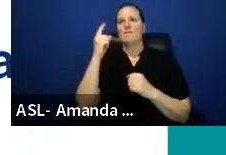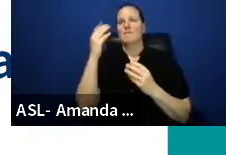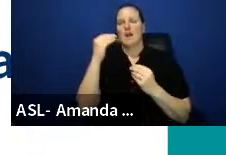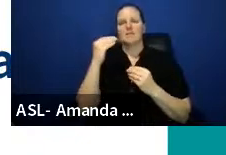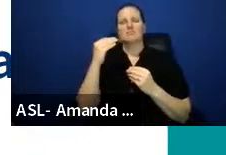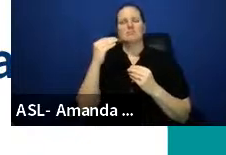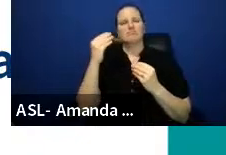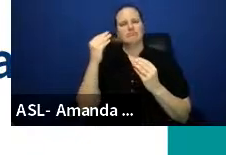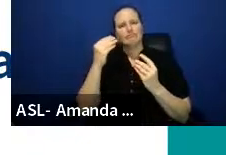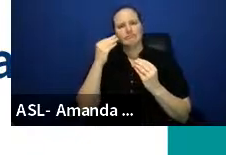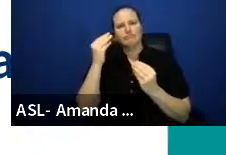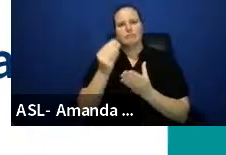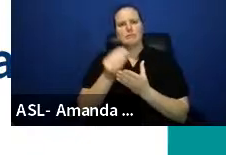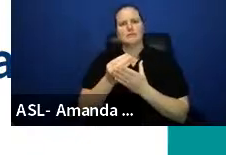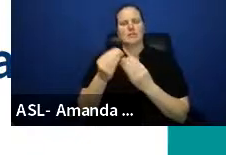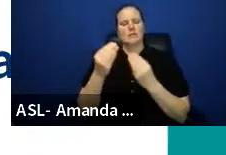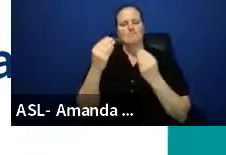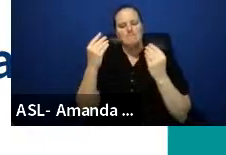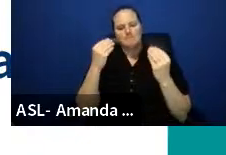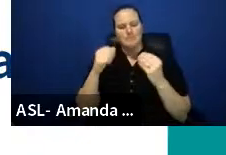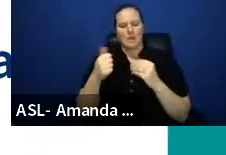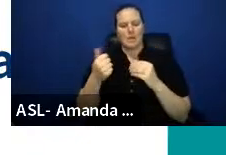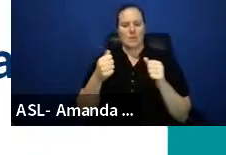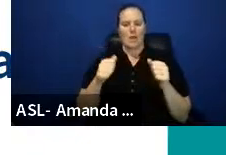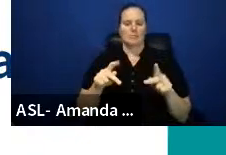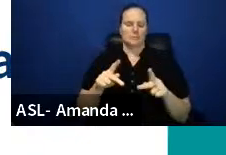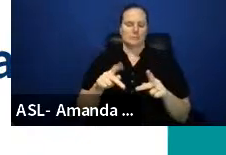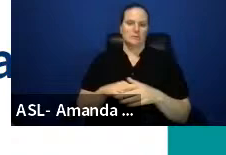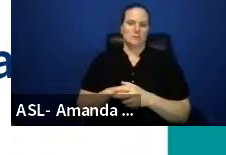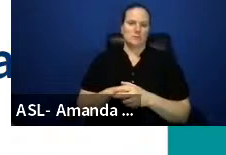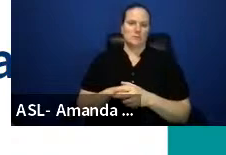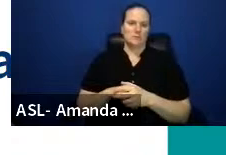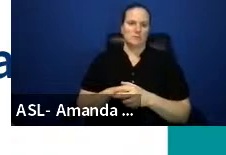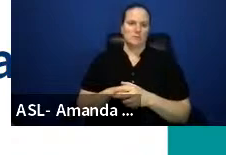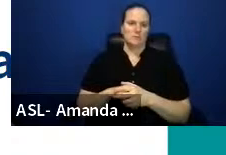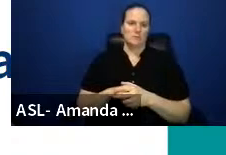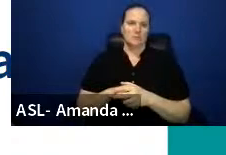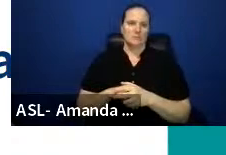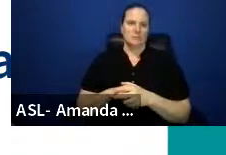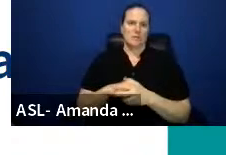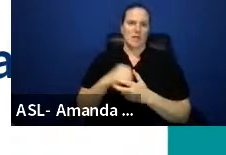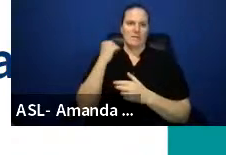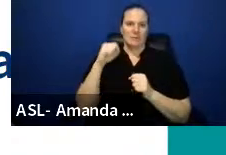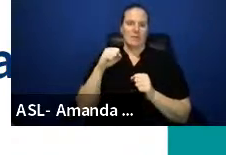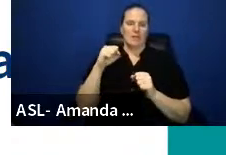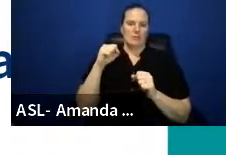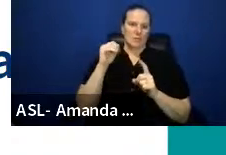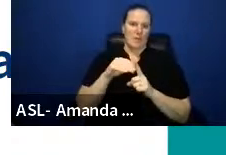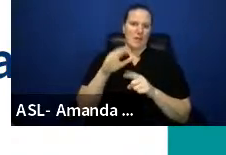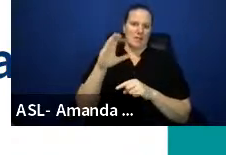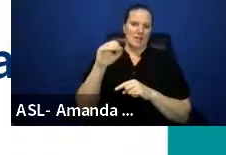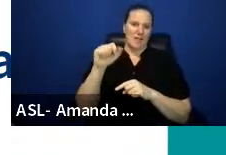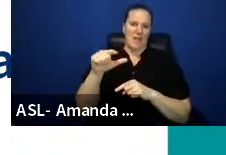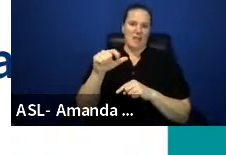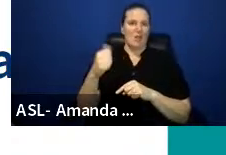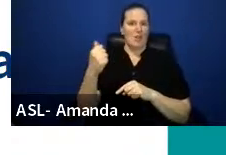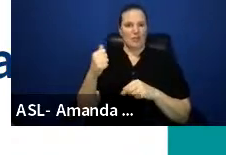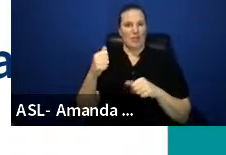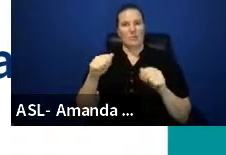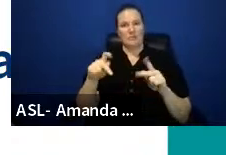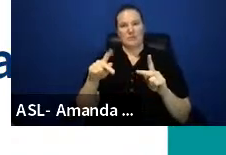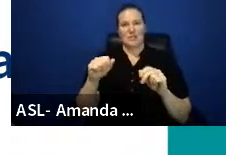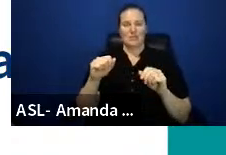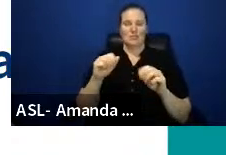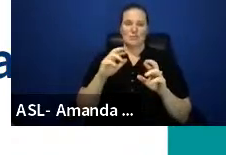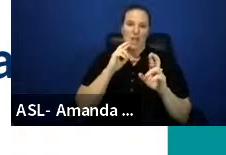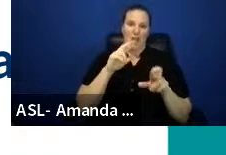well as there'll be other opportunity. Emily, if you can kind of remind CAG, there'll be other opportunity to react to some